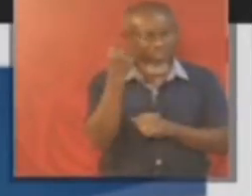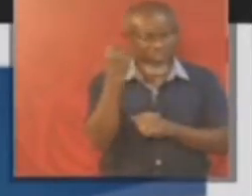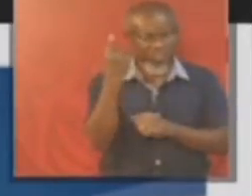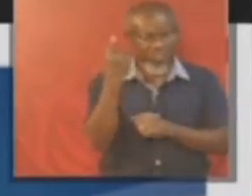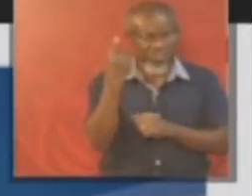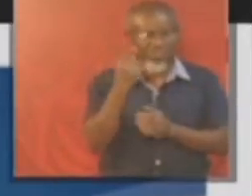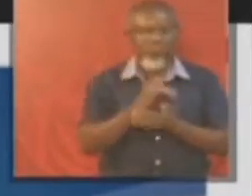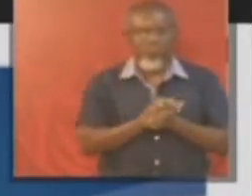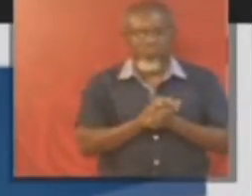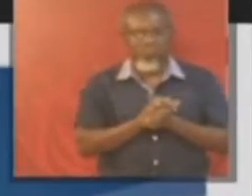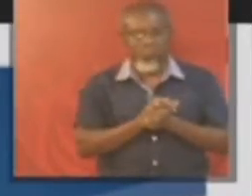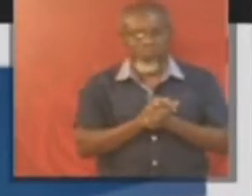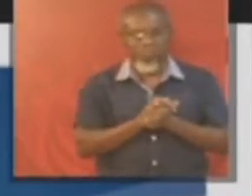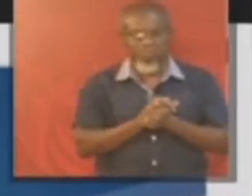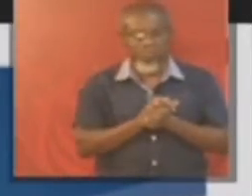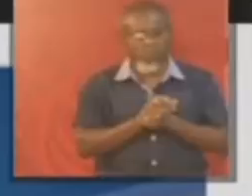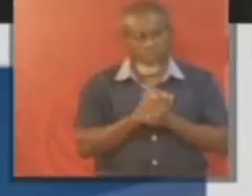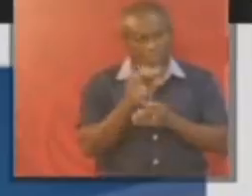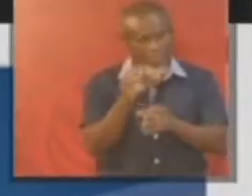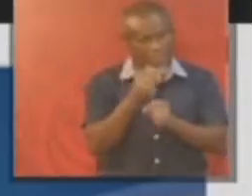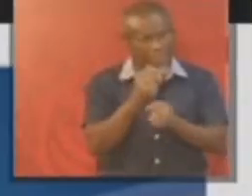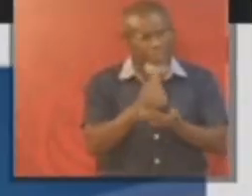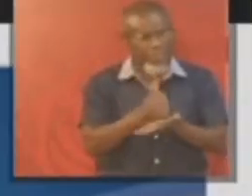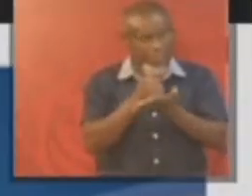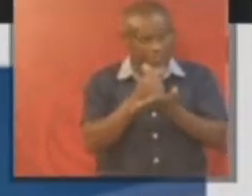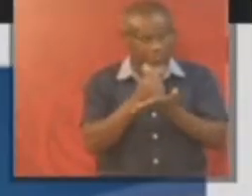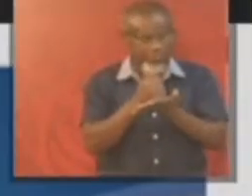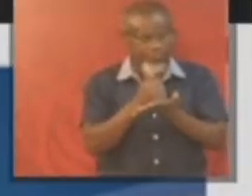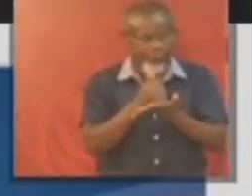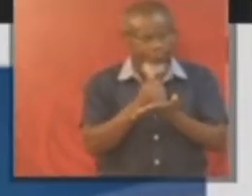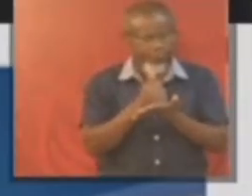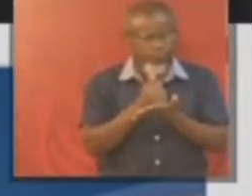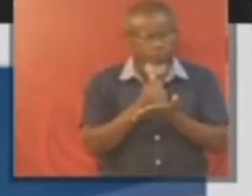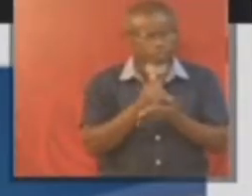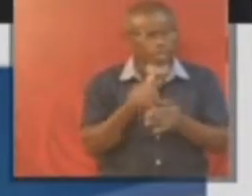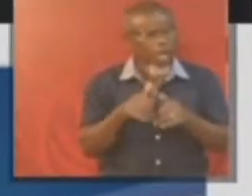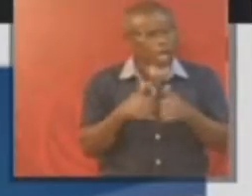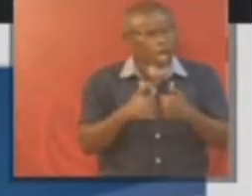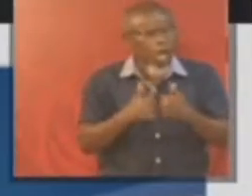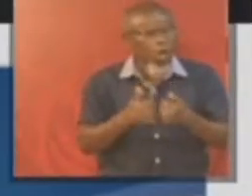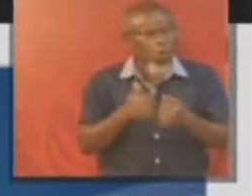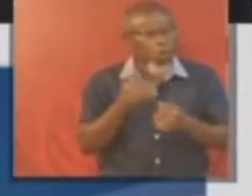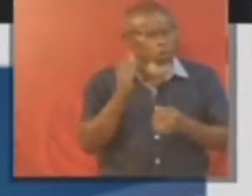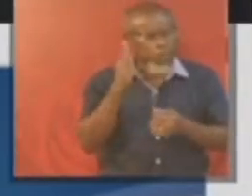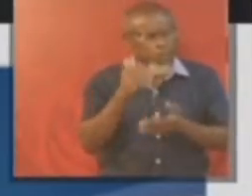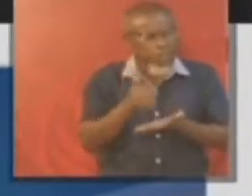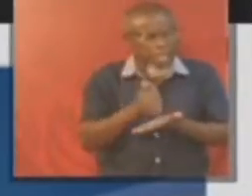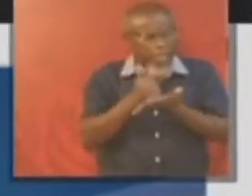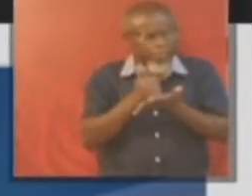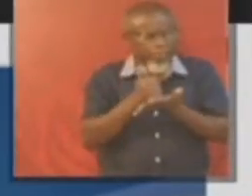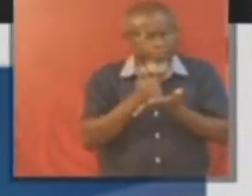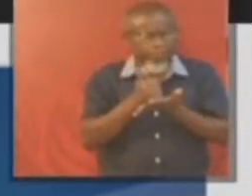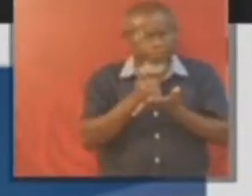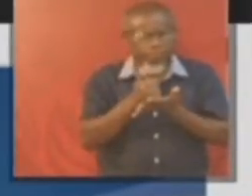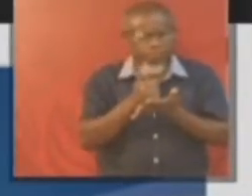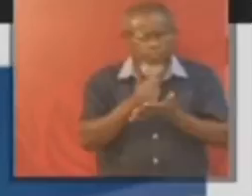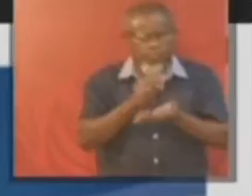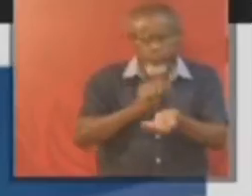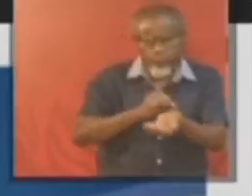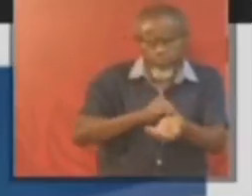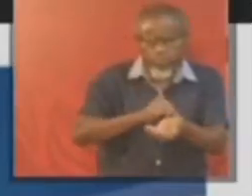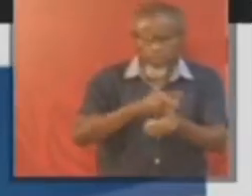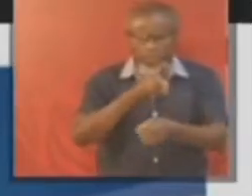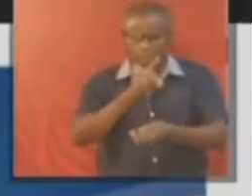What are the benefits for healthcare staff? So some of them are reduced risk of contracting COVID-19, less crowding